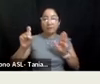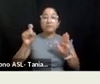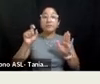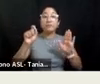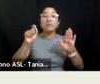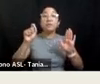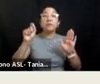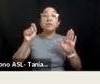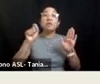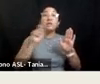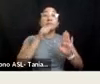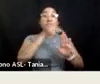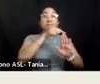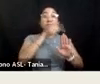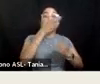story. Stop at the climax.